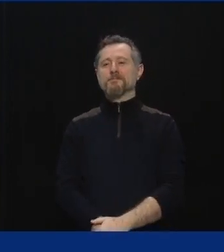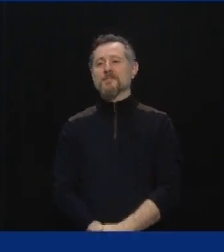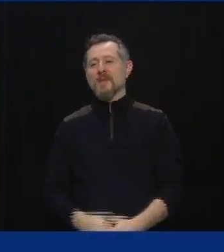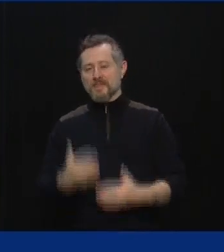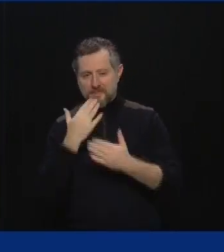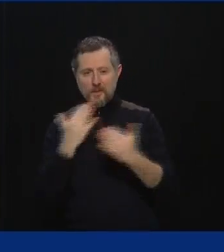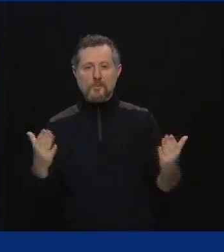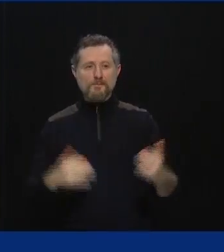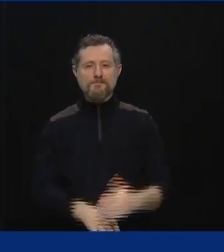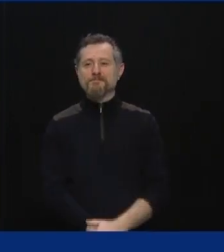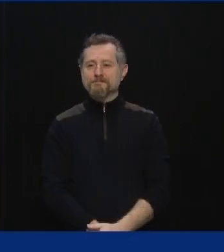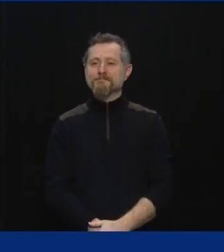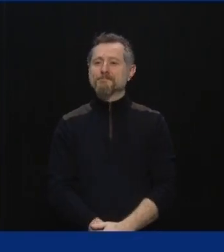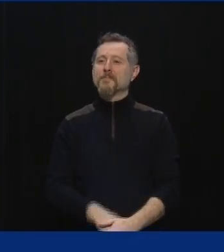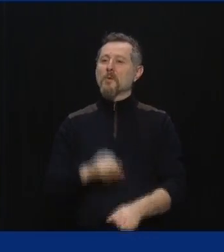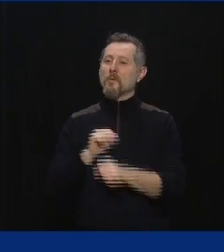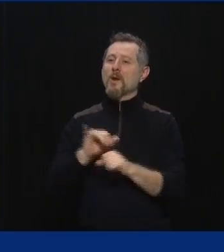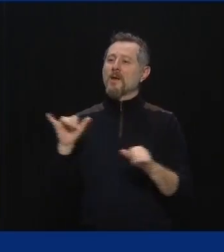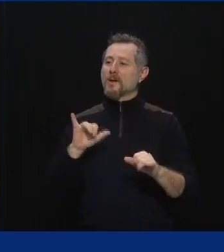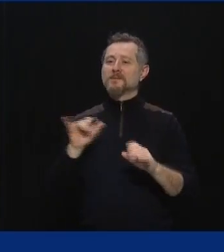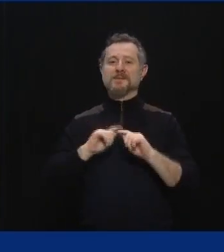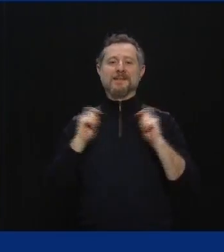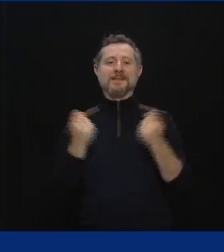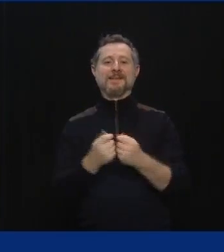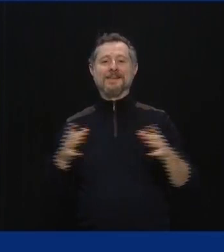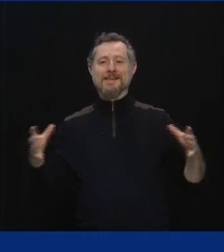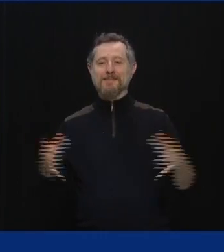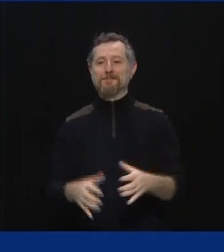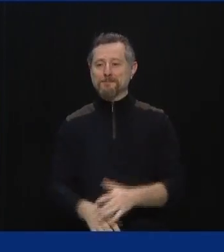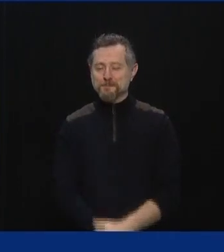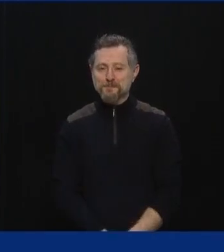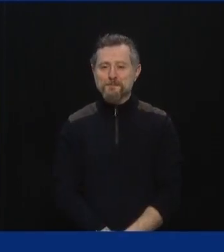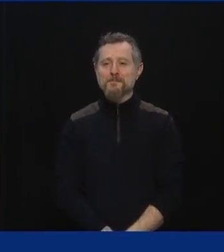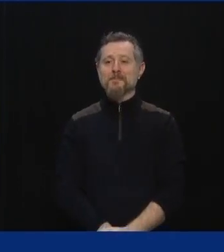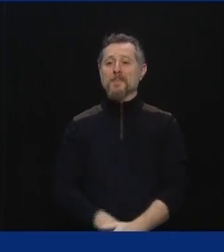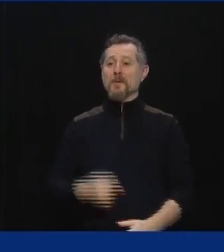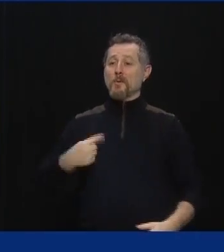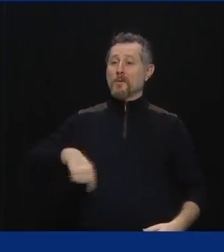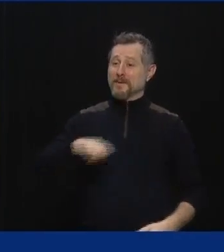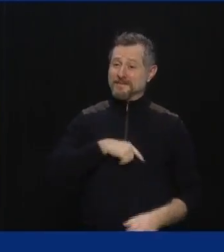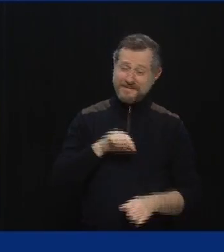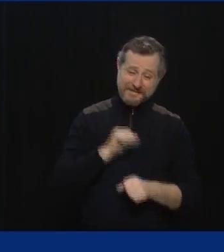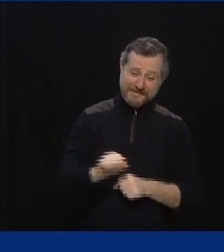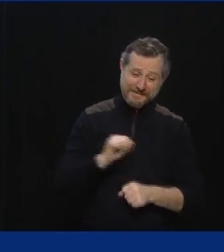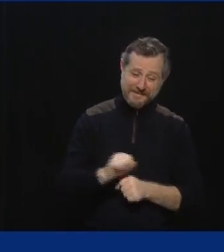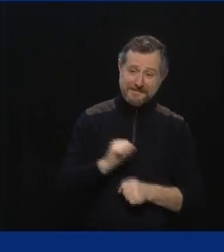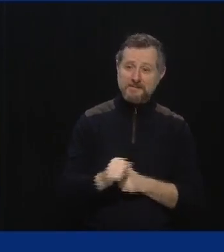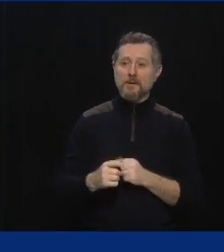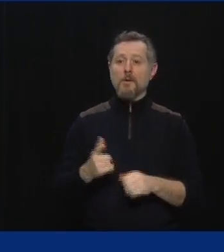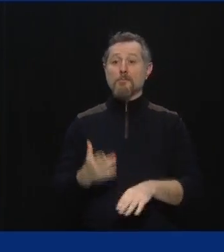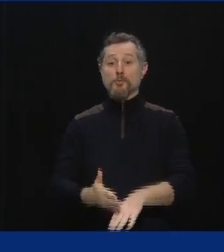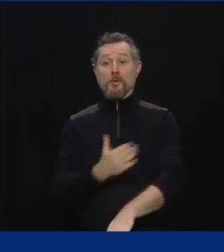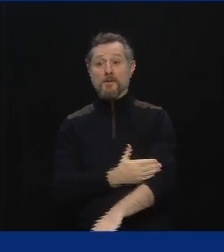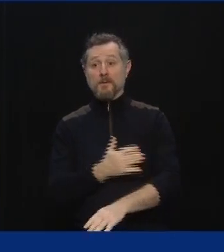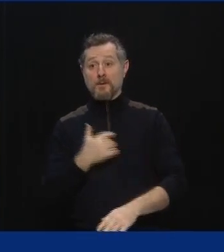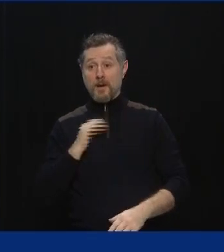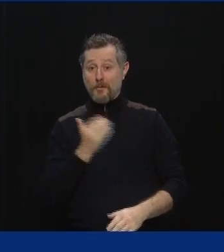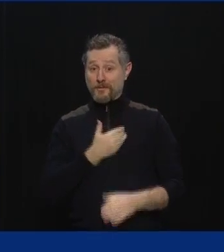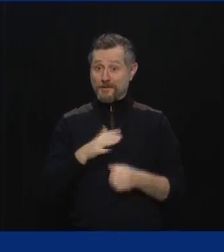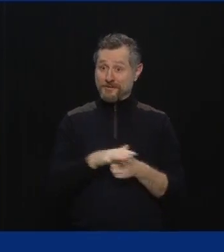being the team that makes a difference, because while we're doing this, it's not only improving our